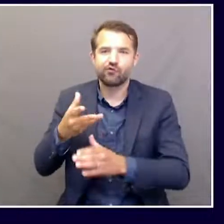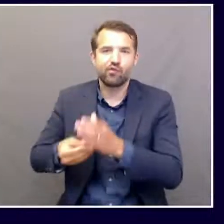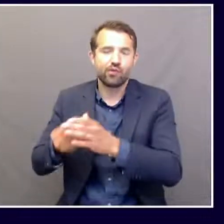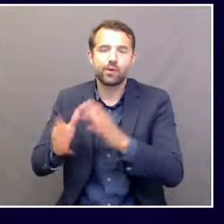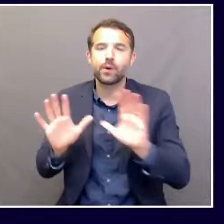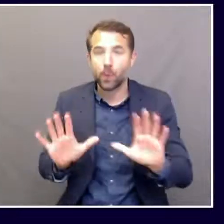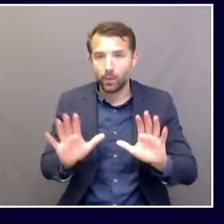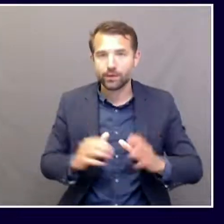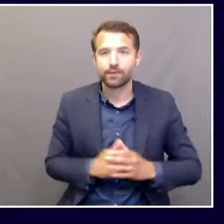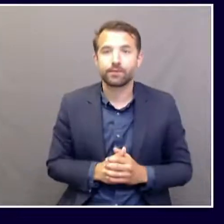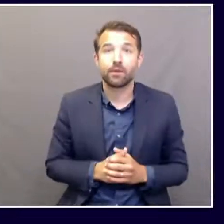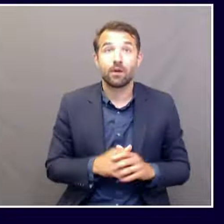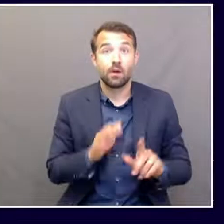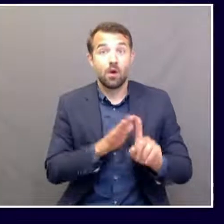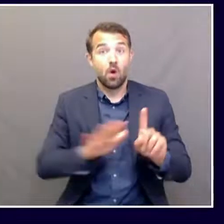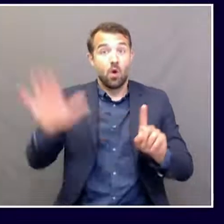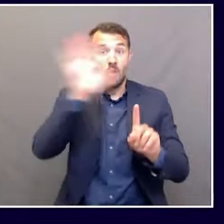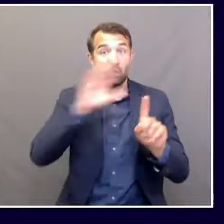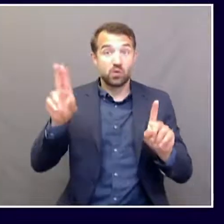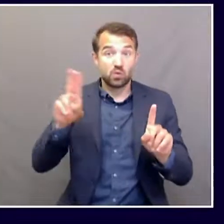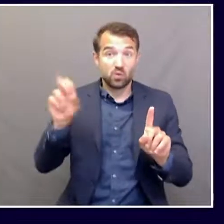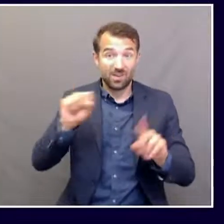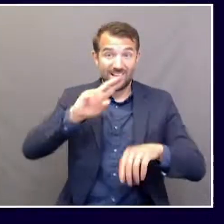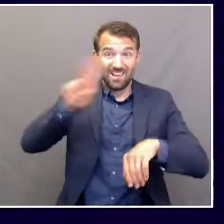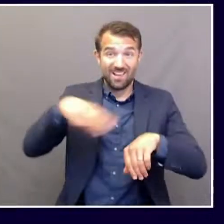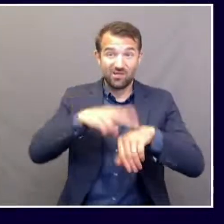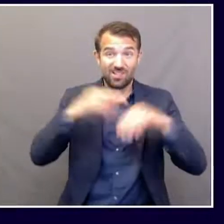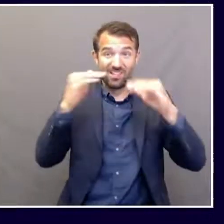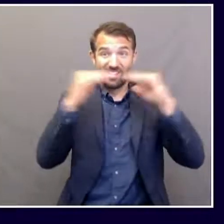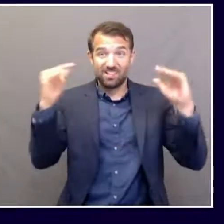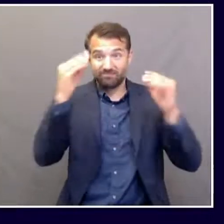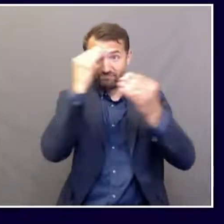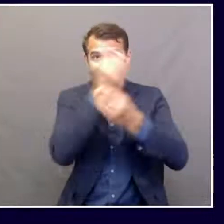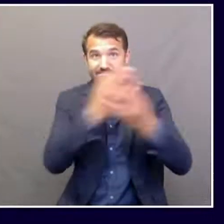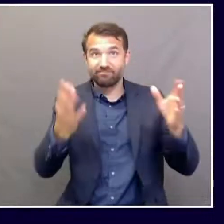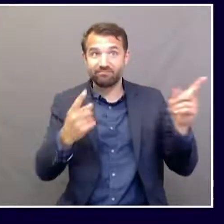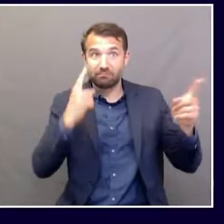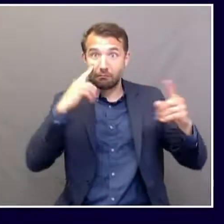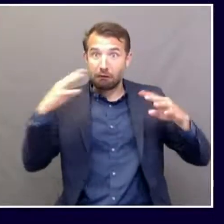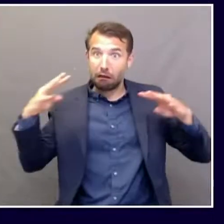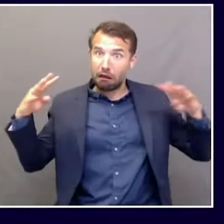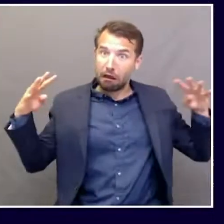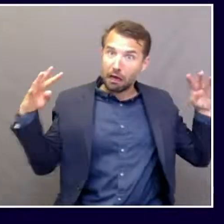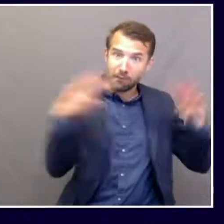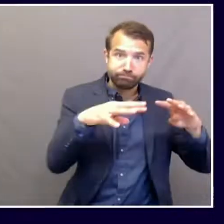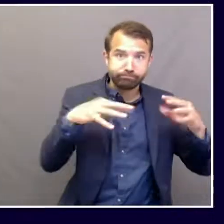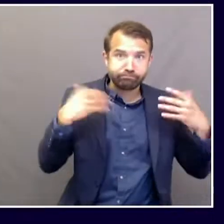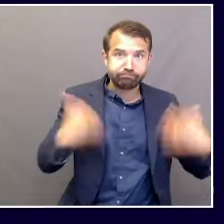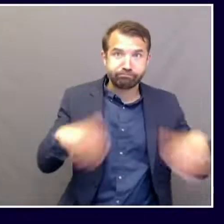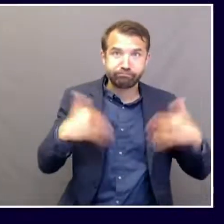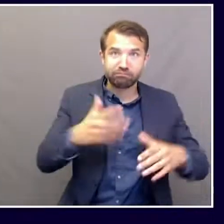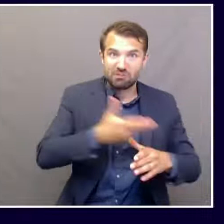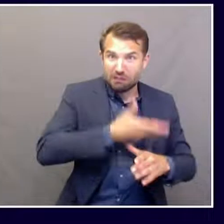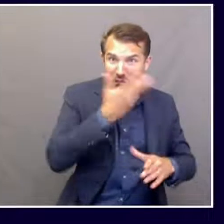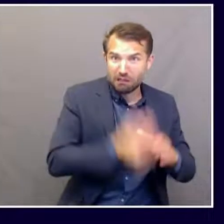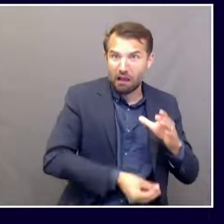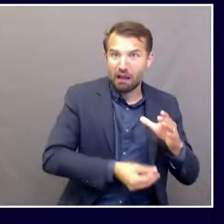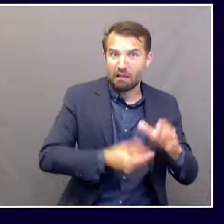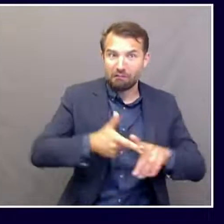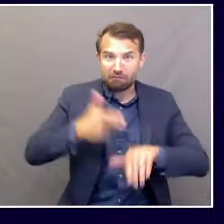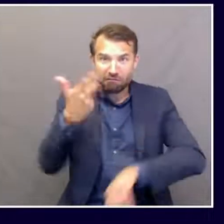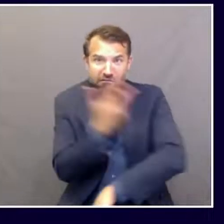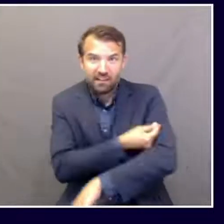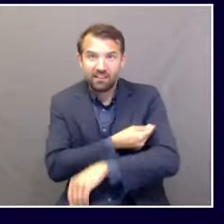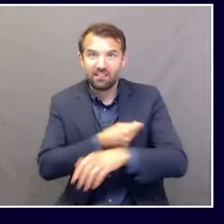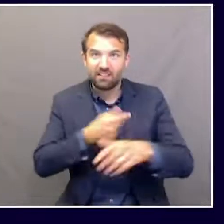nationally to take a look at those who have died after being fully vaccinated and potentially give the impression that the vaccines are not as good as they could